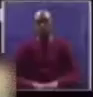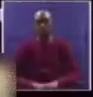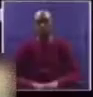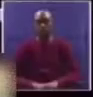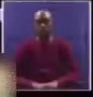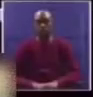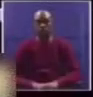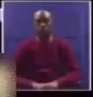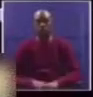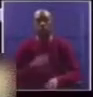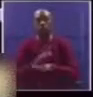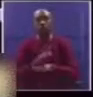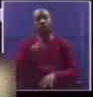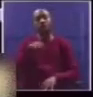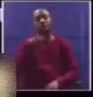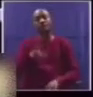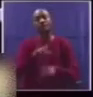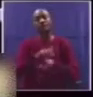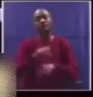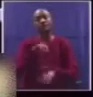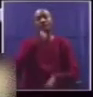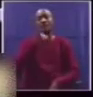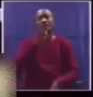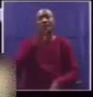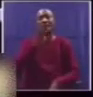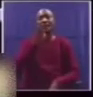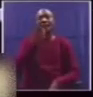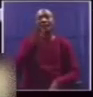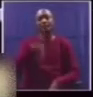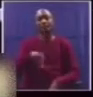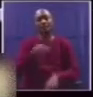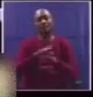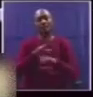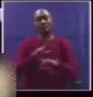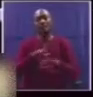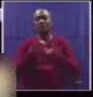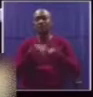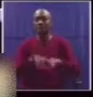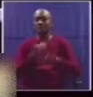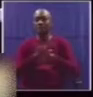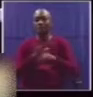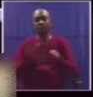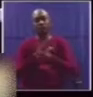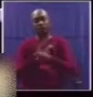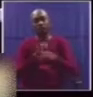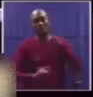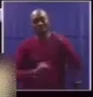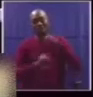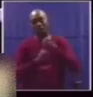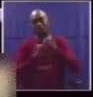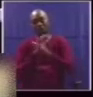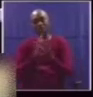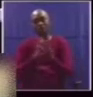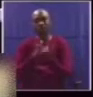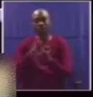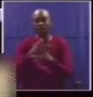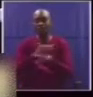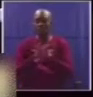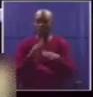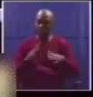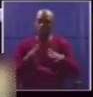Honorable Chairperson, the IFP remains in full support of universal access to health